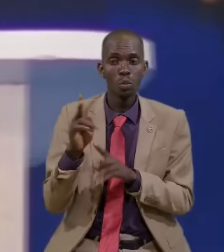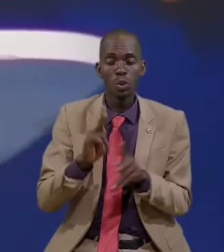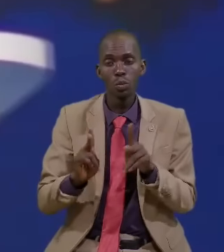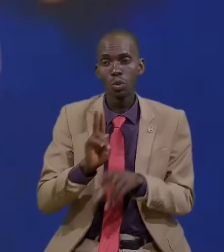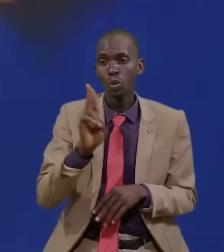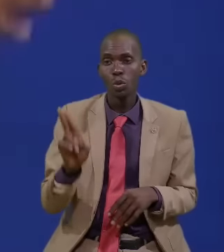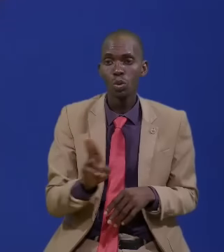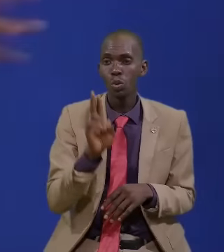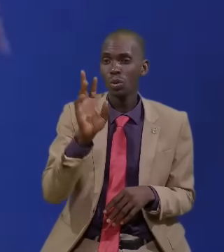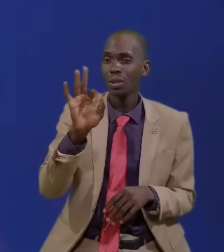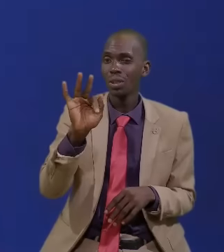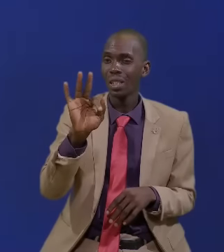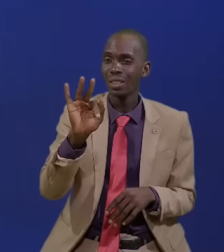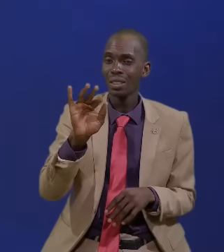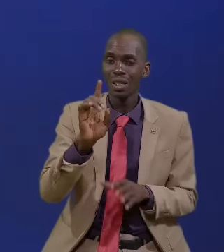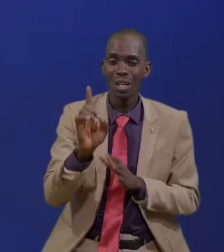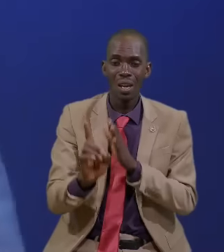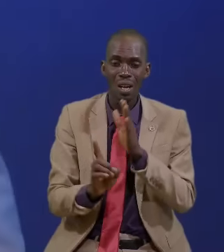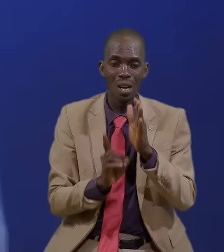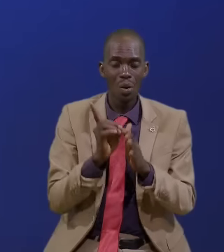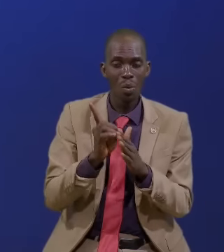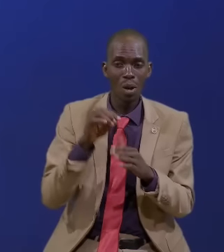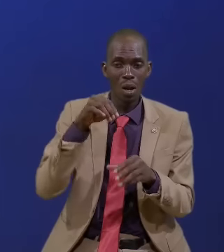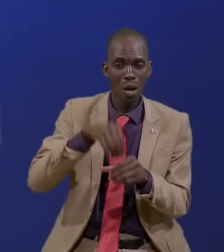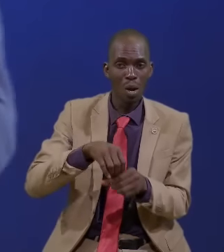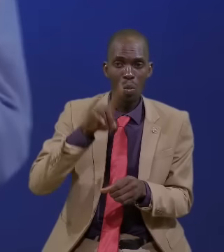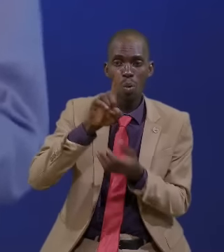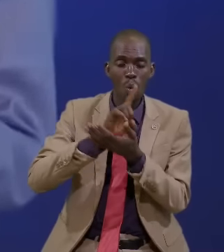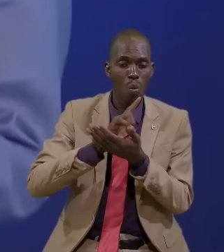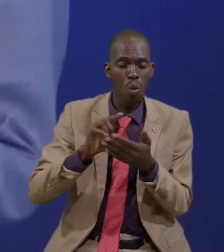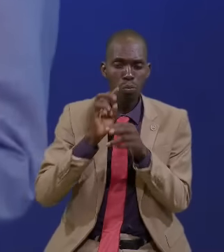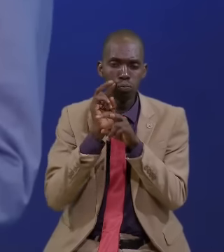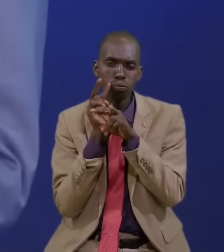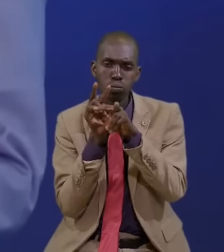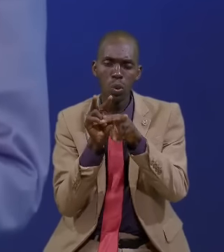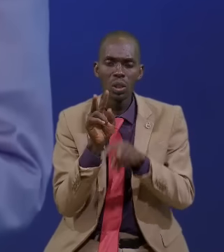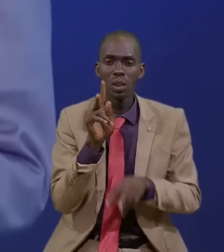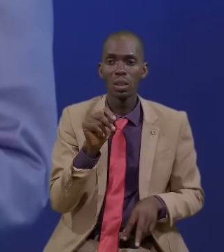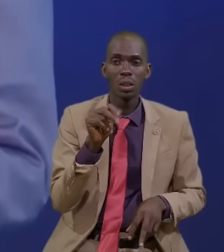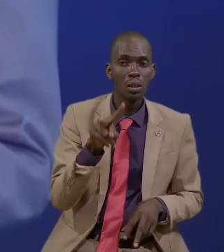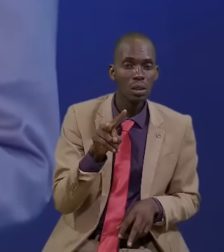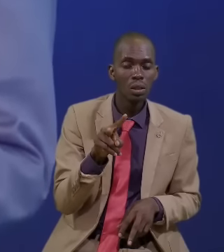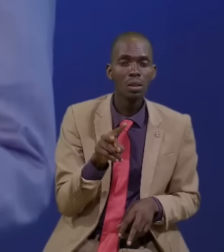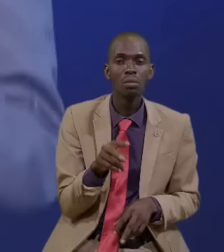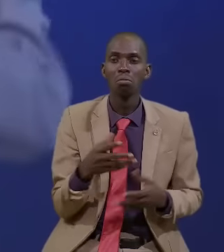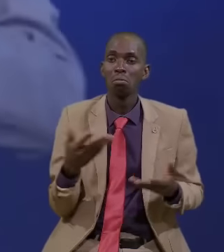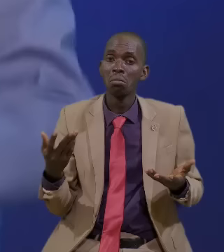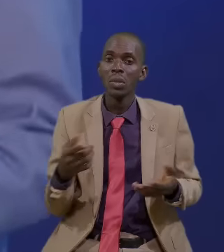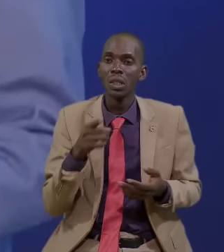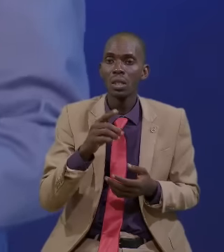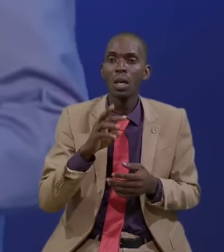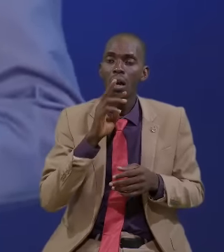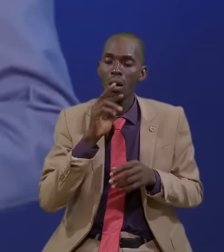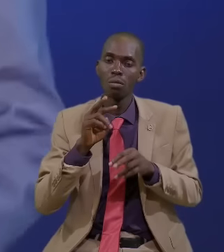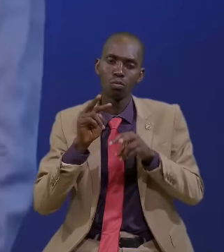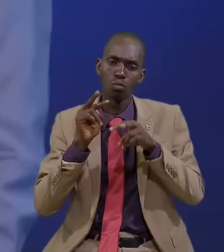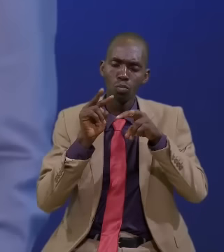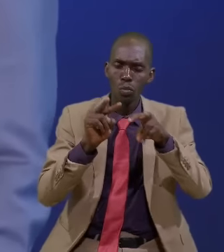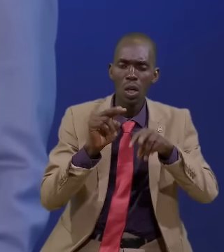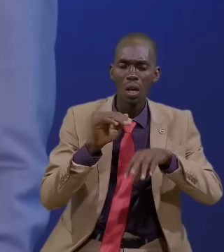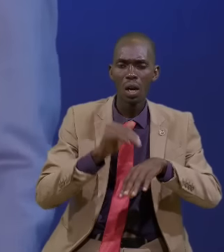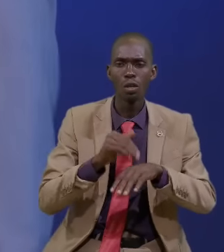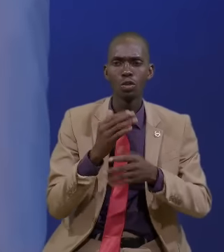a week watching television. It's not, number one, they're watching something polluting. Number two, they're just